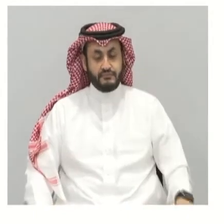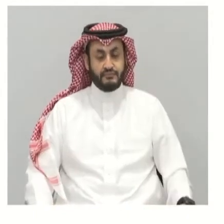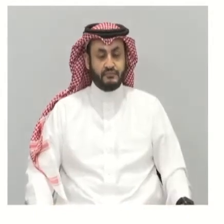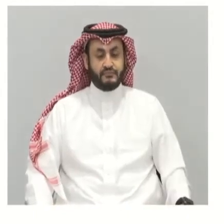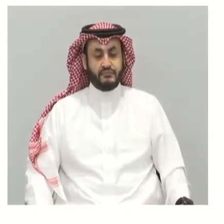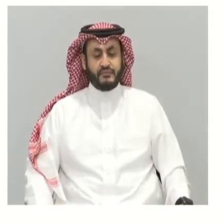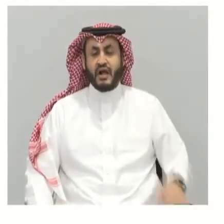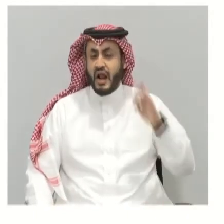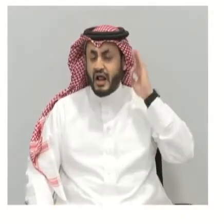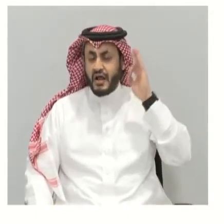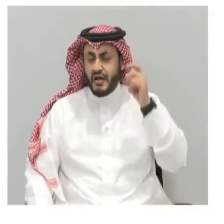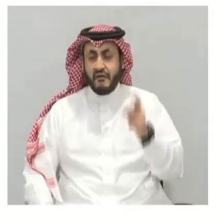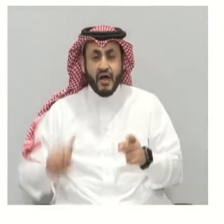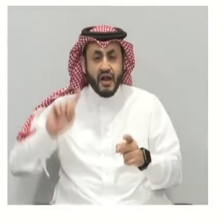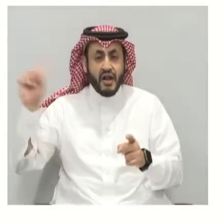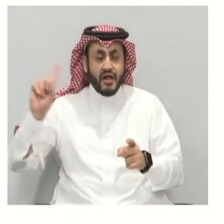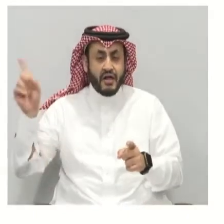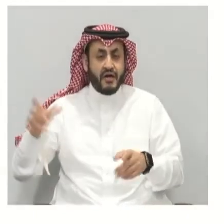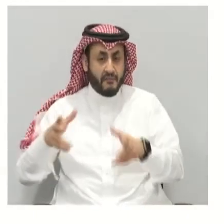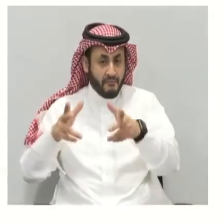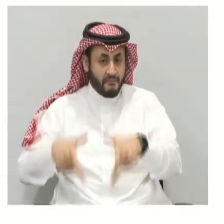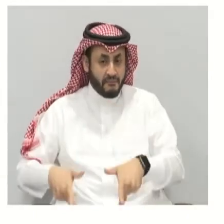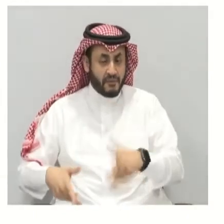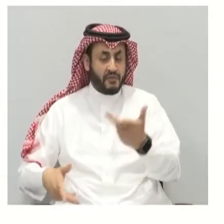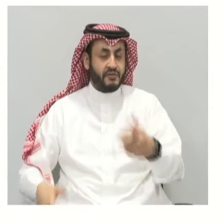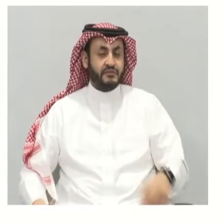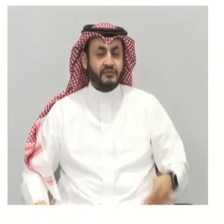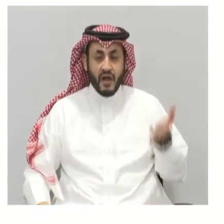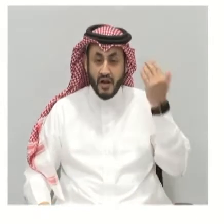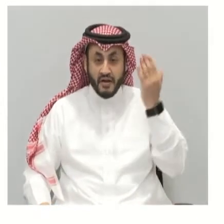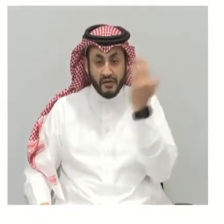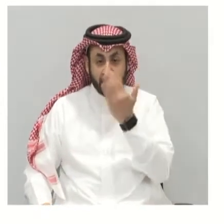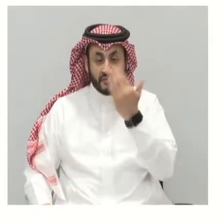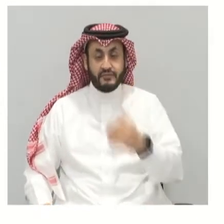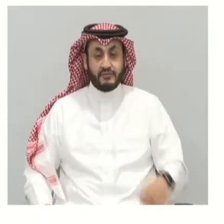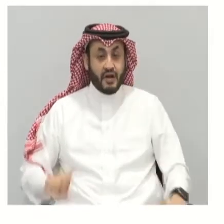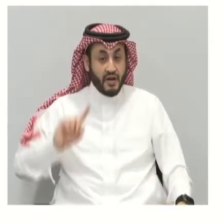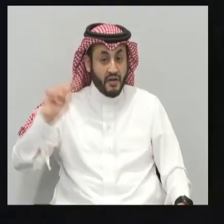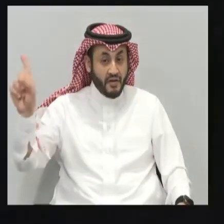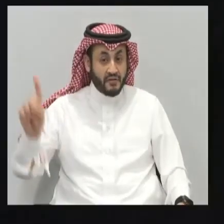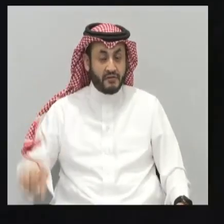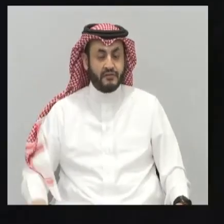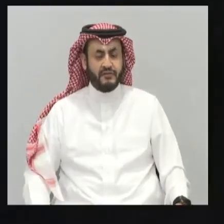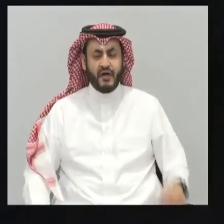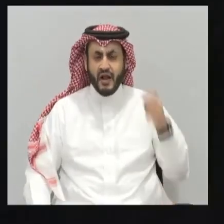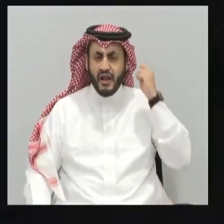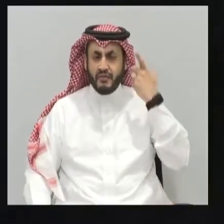the mall? So, in the article, they were speaking about the part of the mall when you heard something. What do we